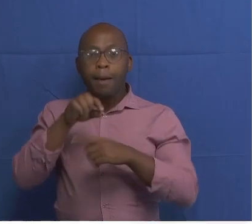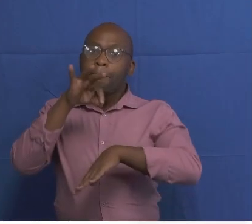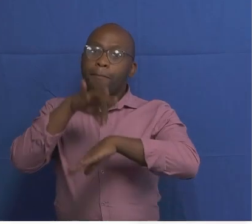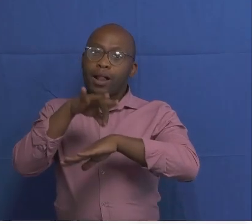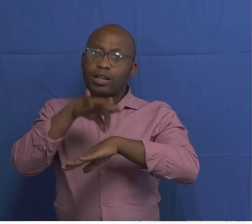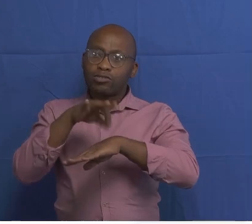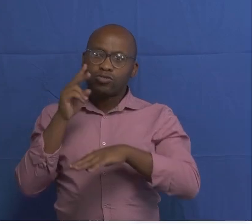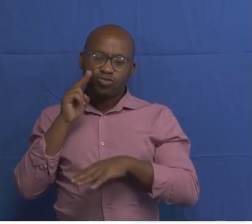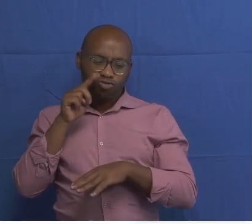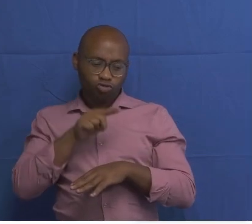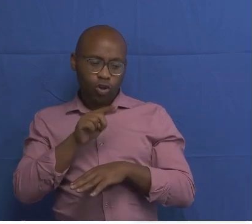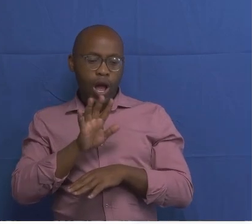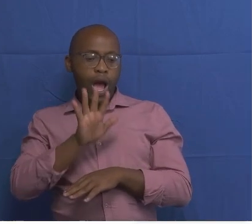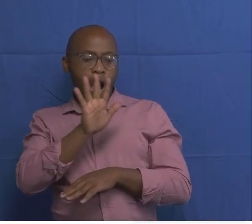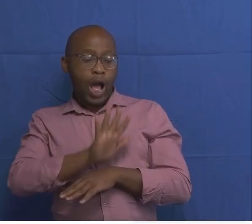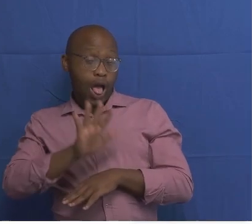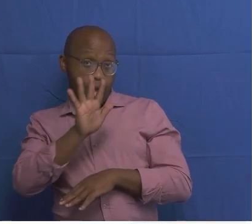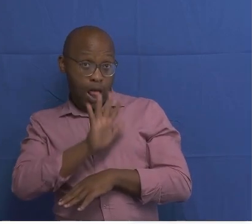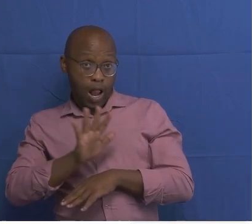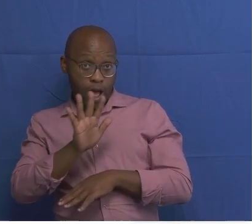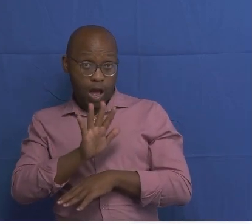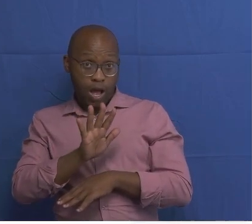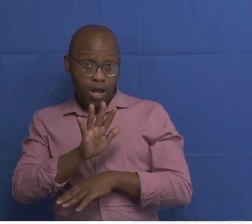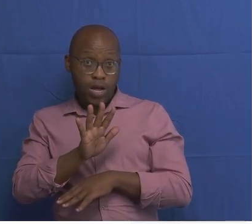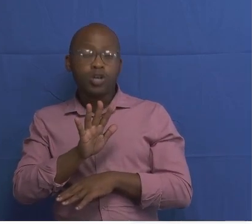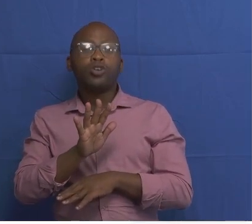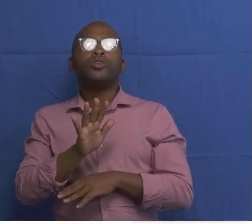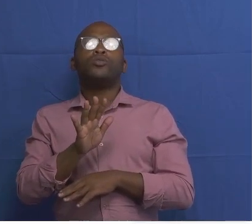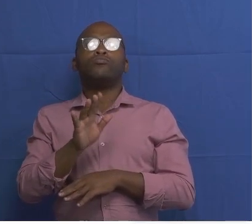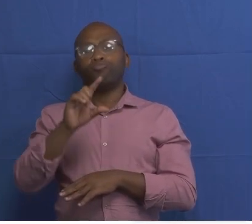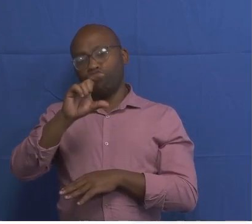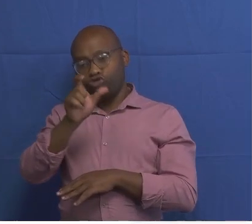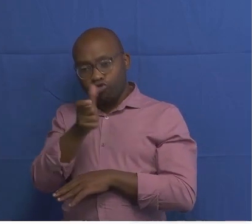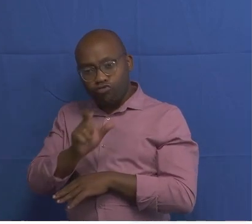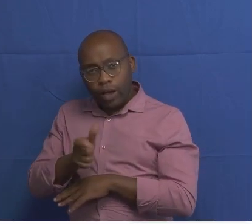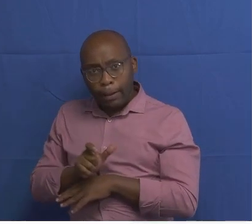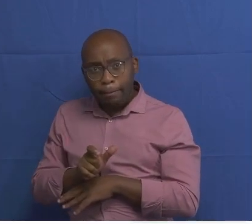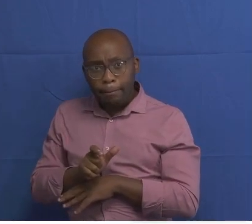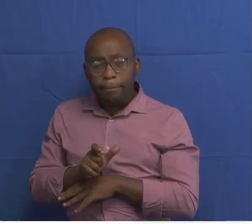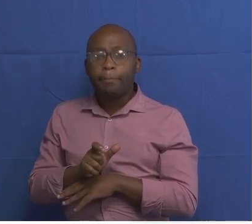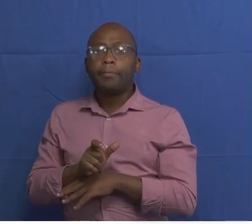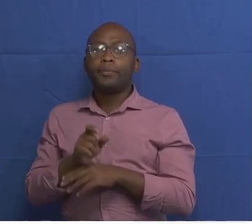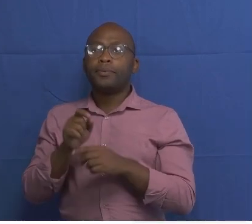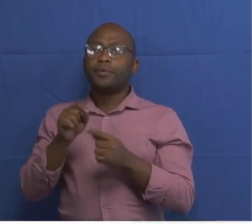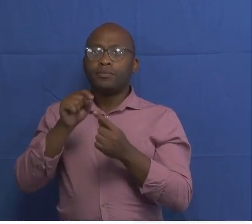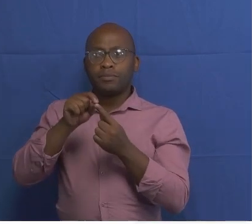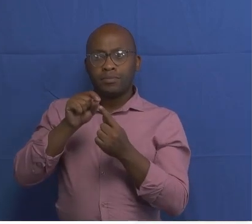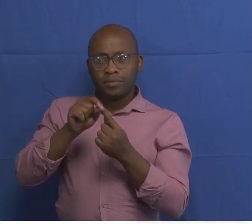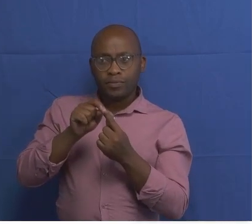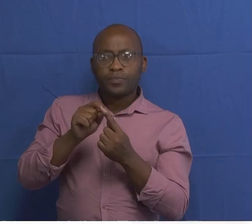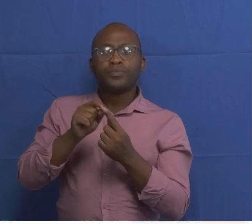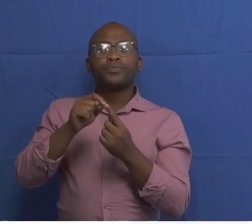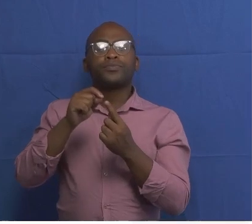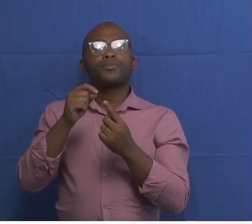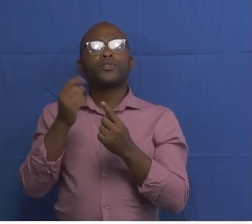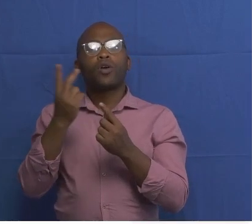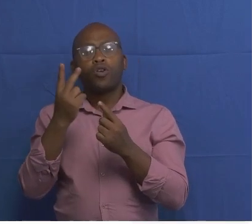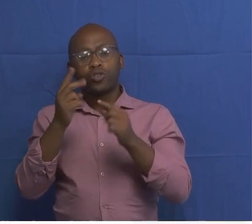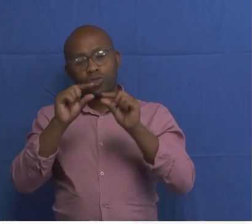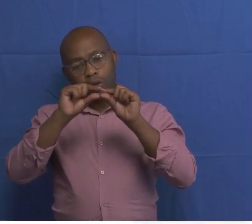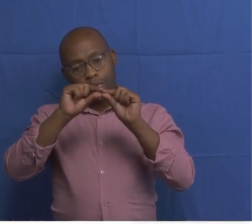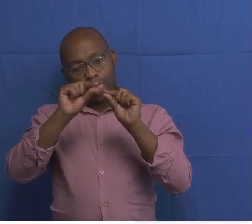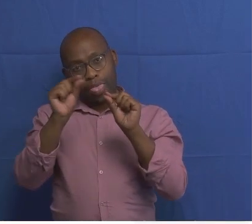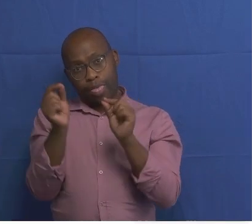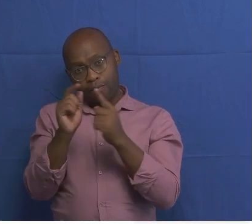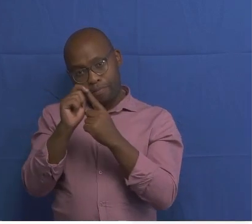seed shape and color. He was also looking at the pod shape and color. He was also looking at the